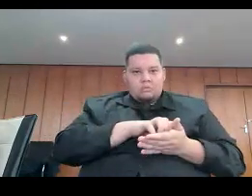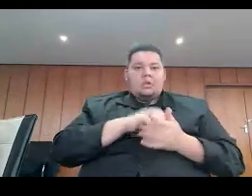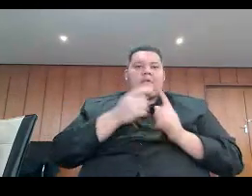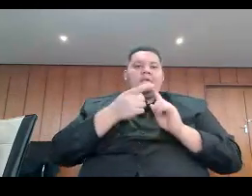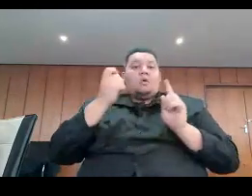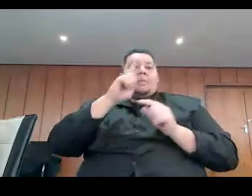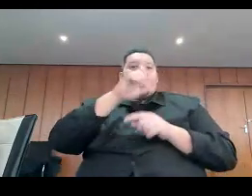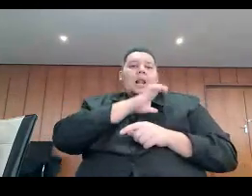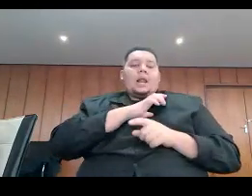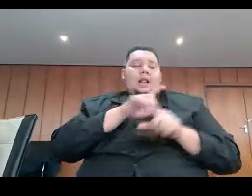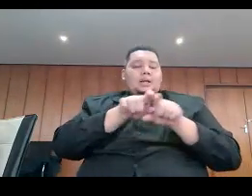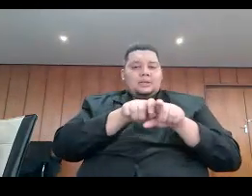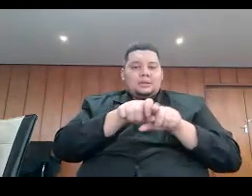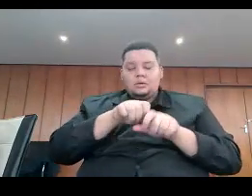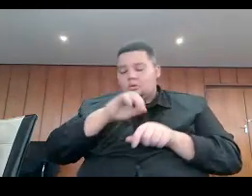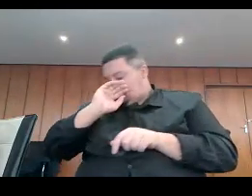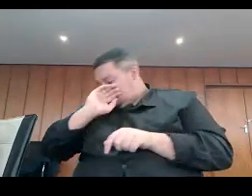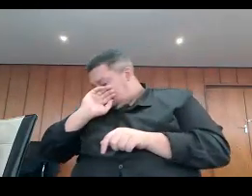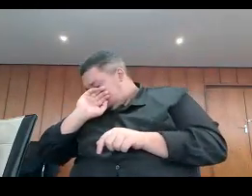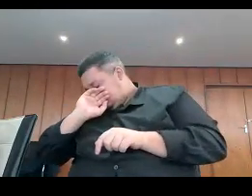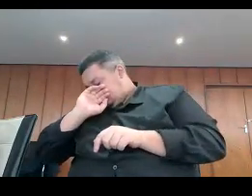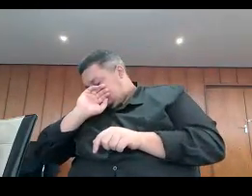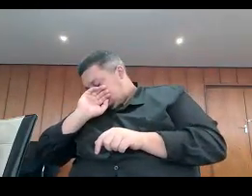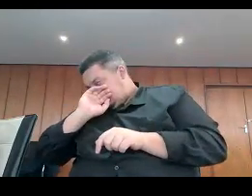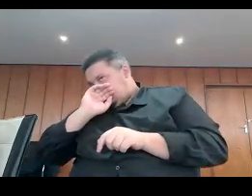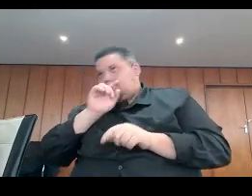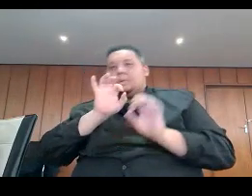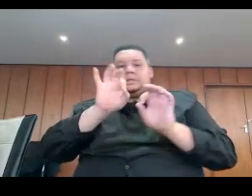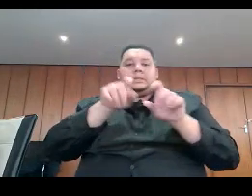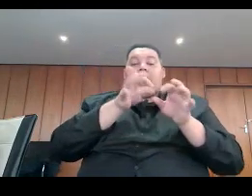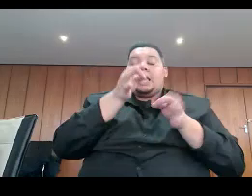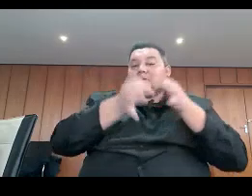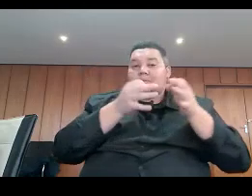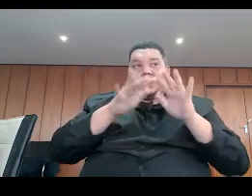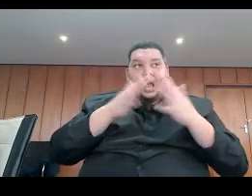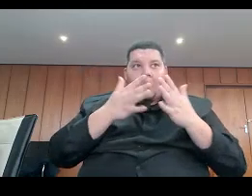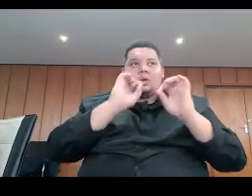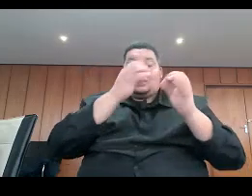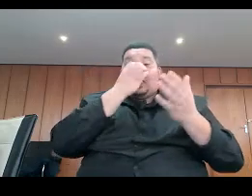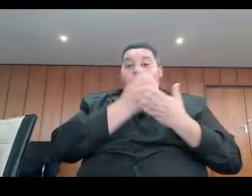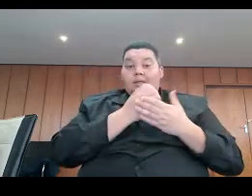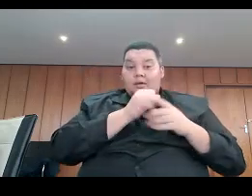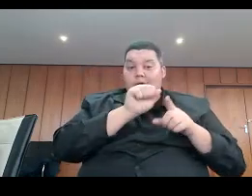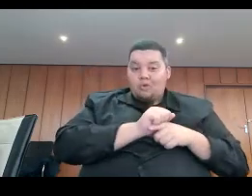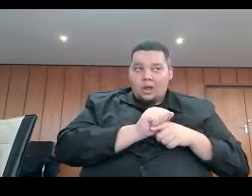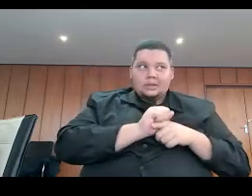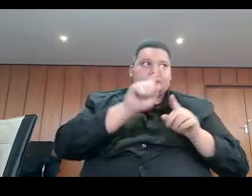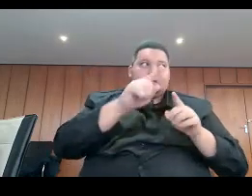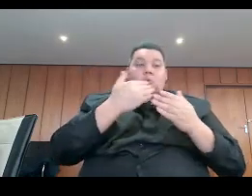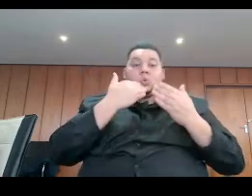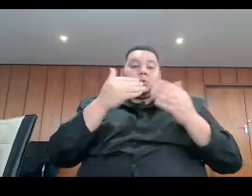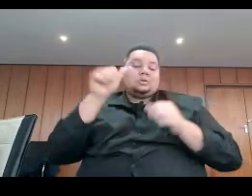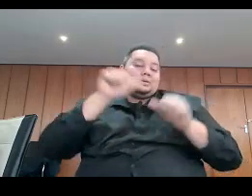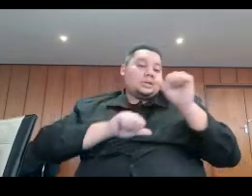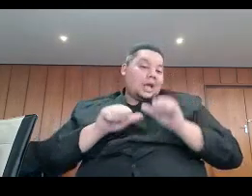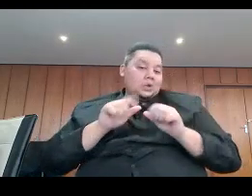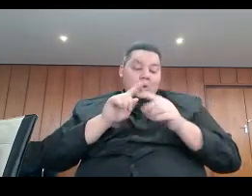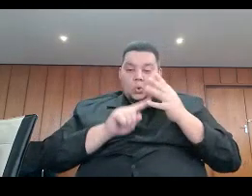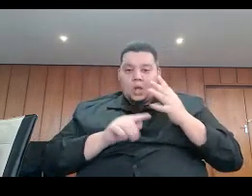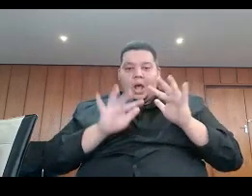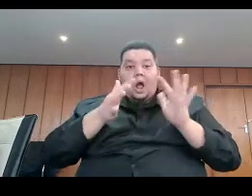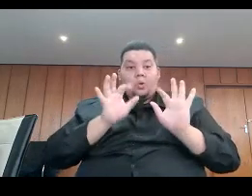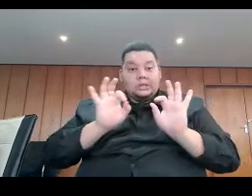clinical trials. How do we explain this? Is this an ethical practice? Is this a good science? And how do we continue